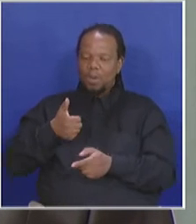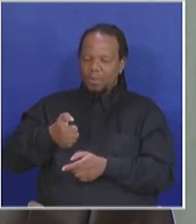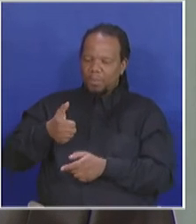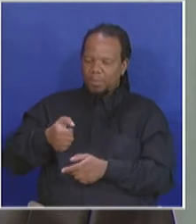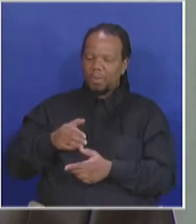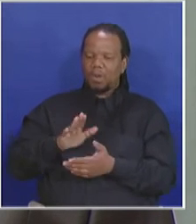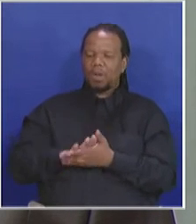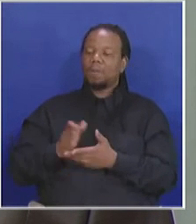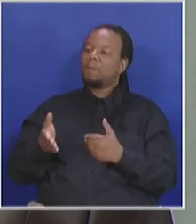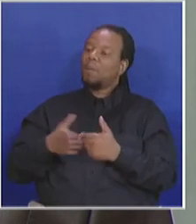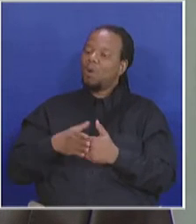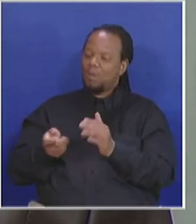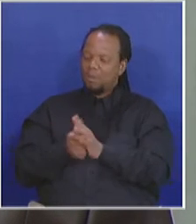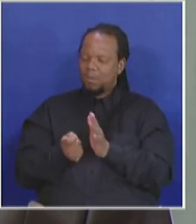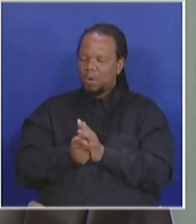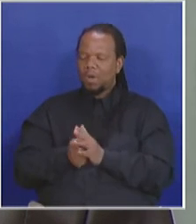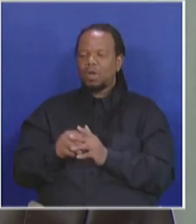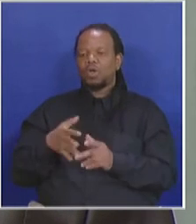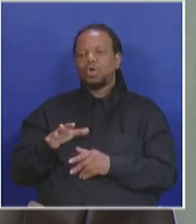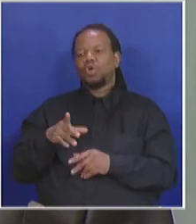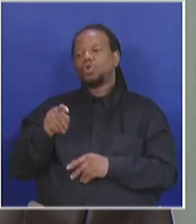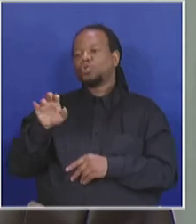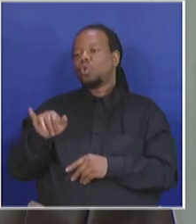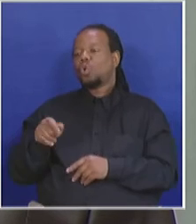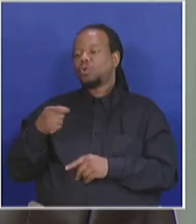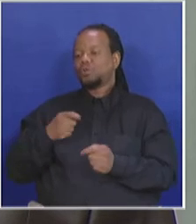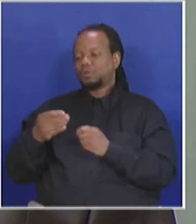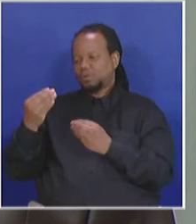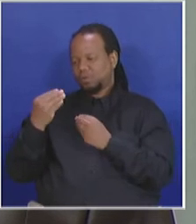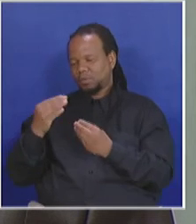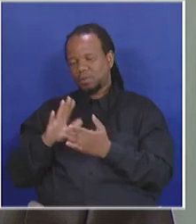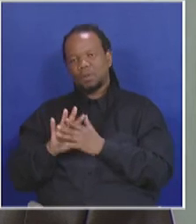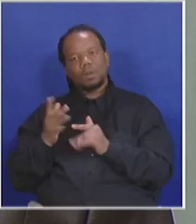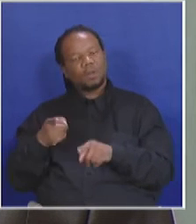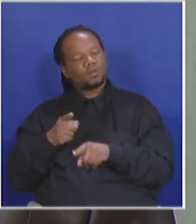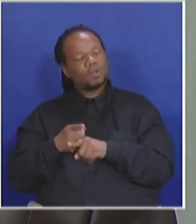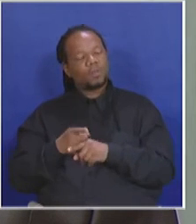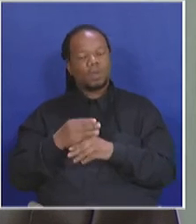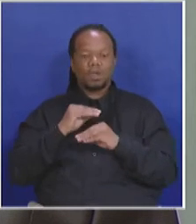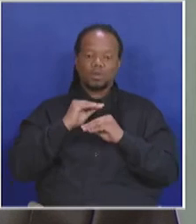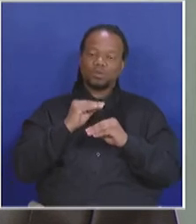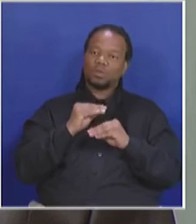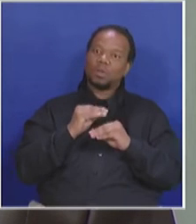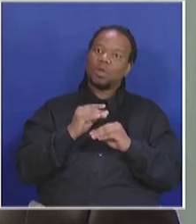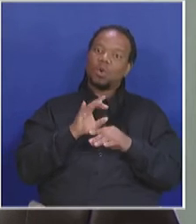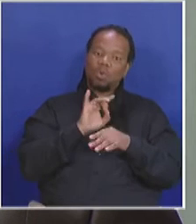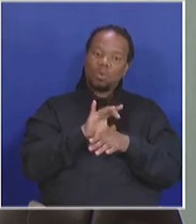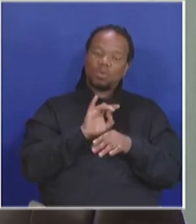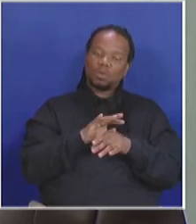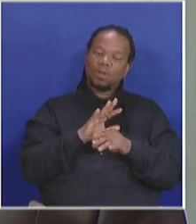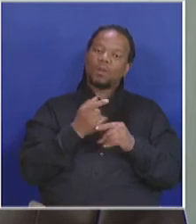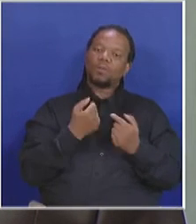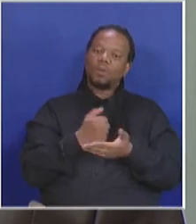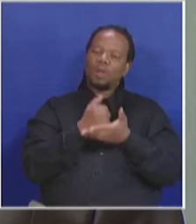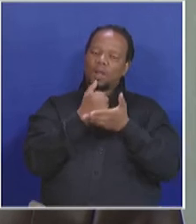for the facility, and the commitment by the Coroni Engineering Consultant to fence the facility.